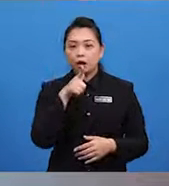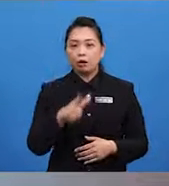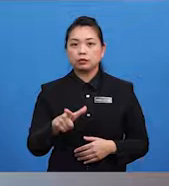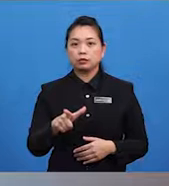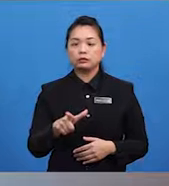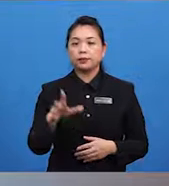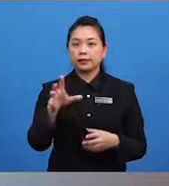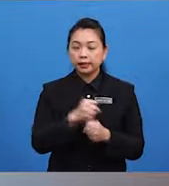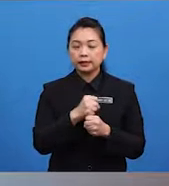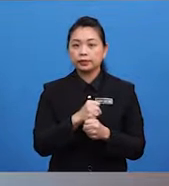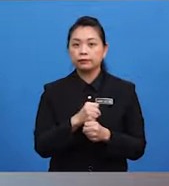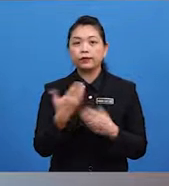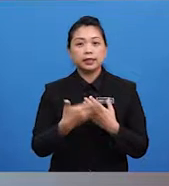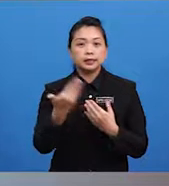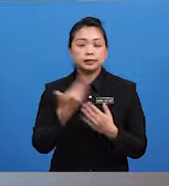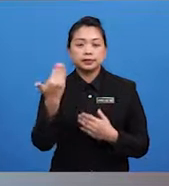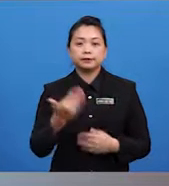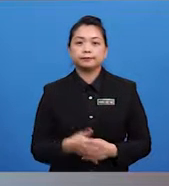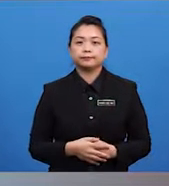for granted.